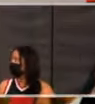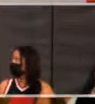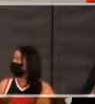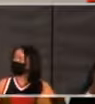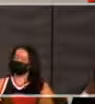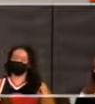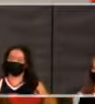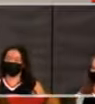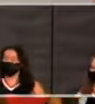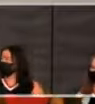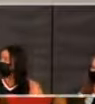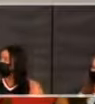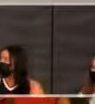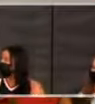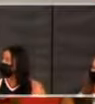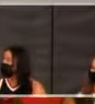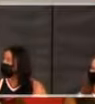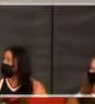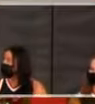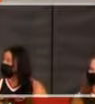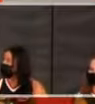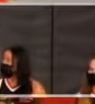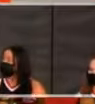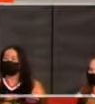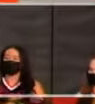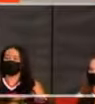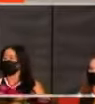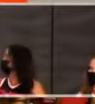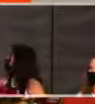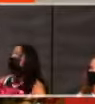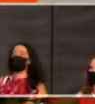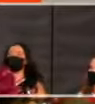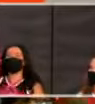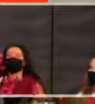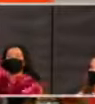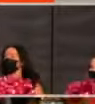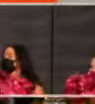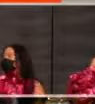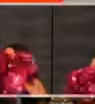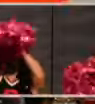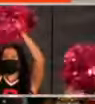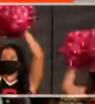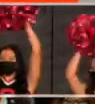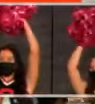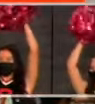one more time. Can we get the cheerleaders with the pom-poms in the air? I like it.